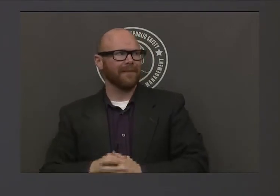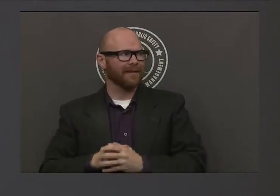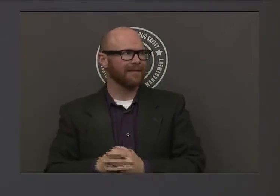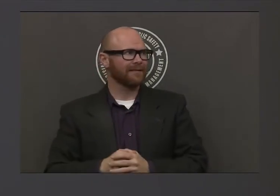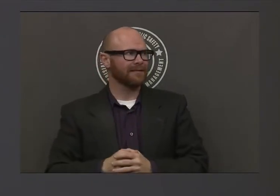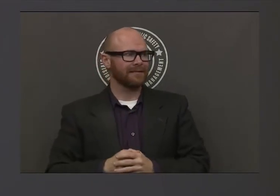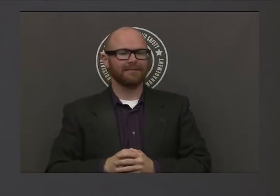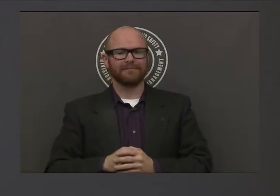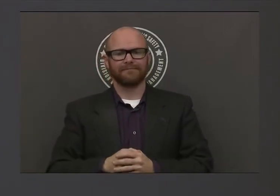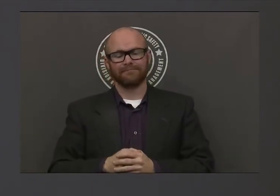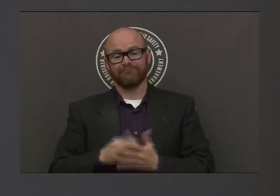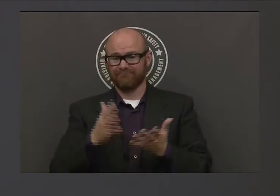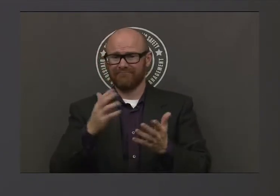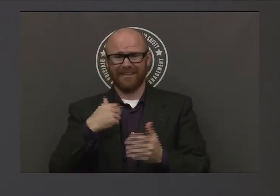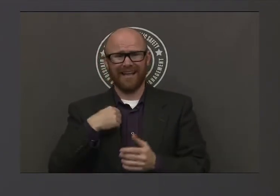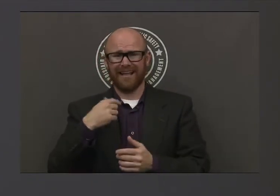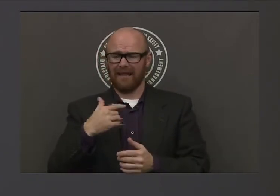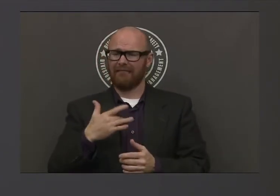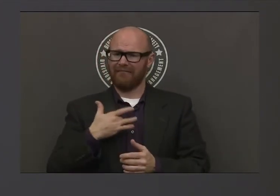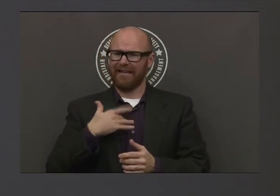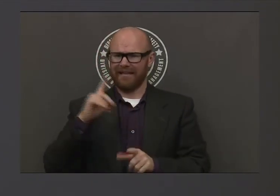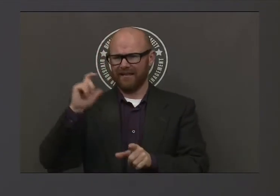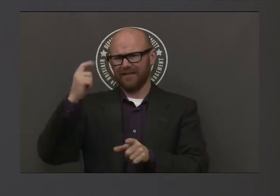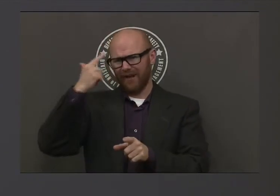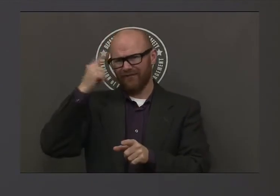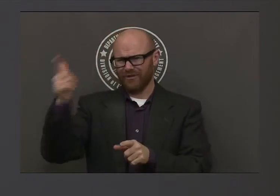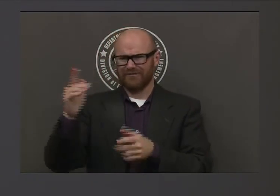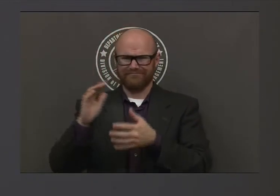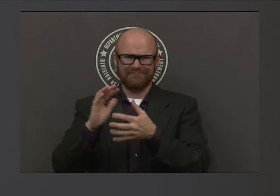Well, I think the governor said it best. Look,